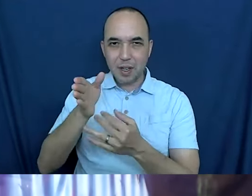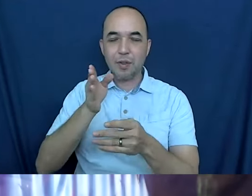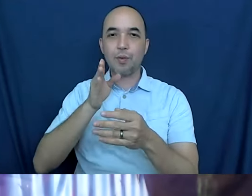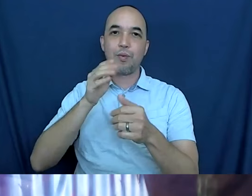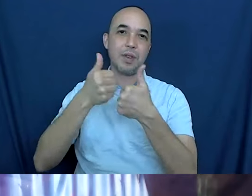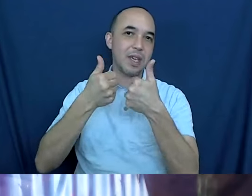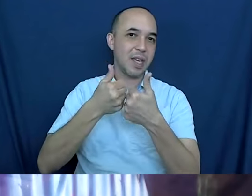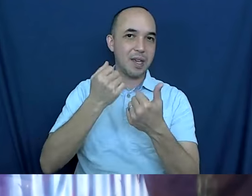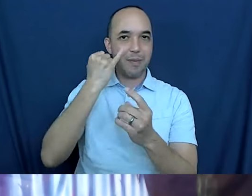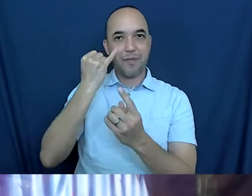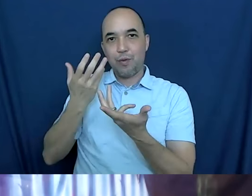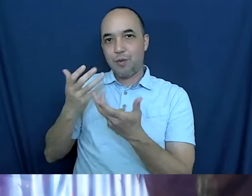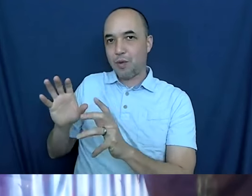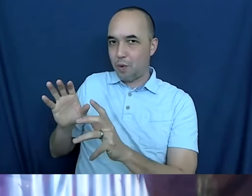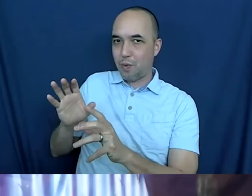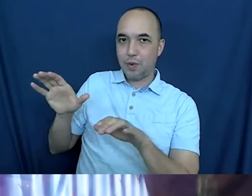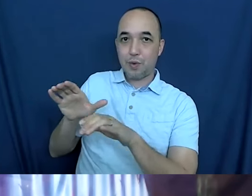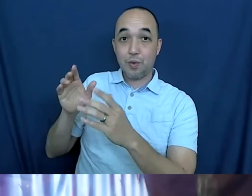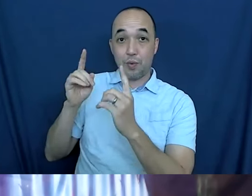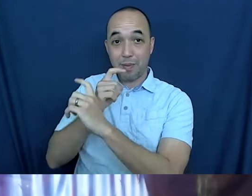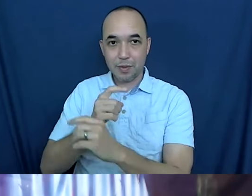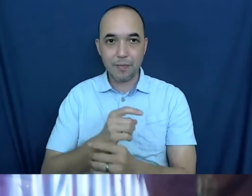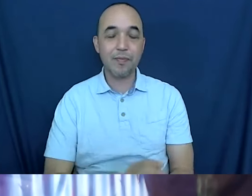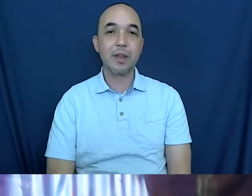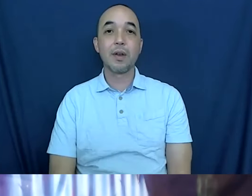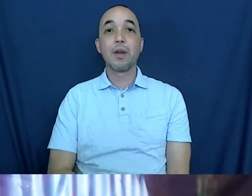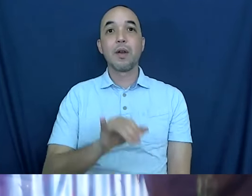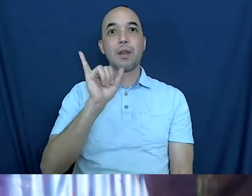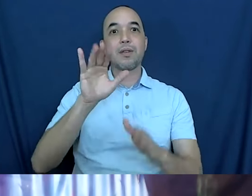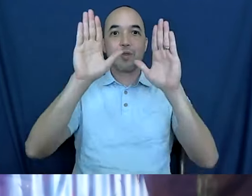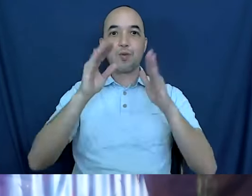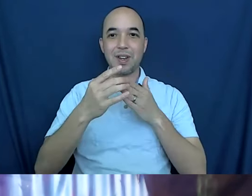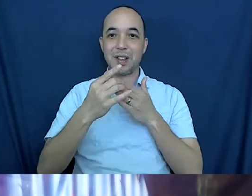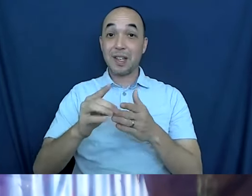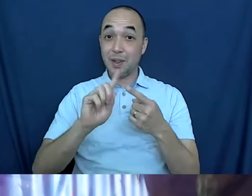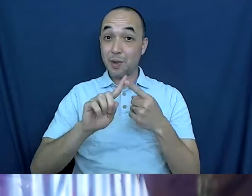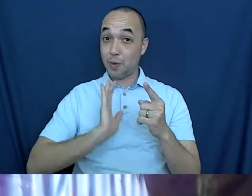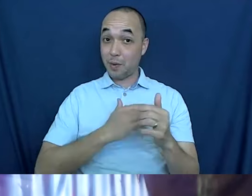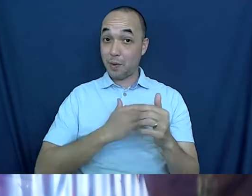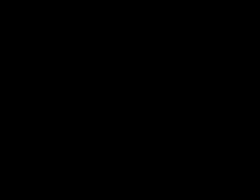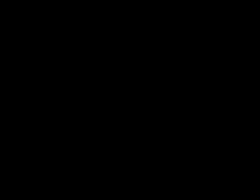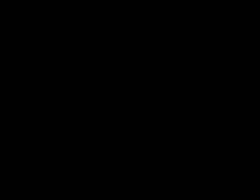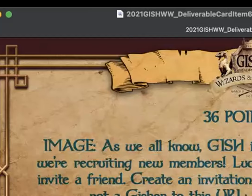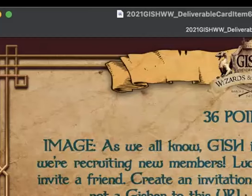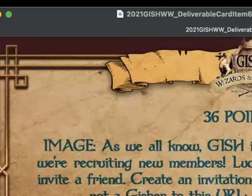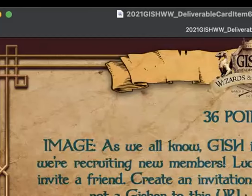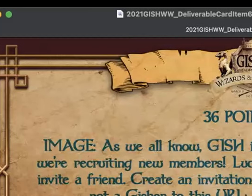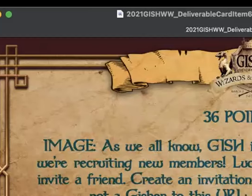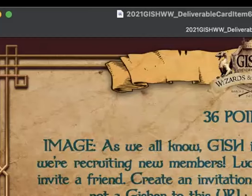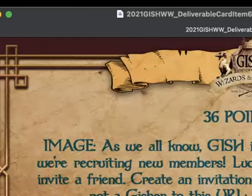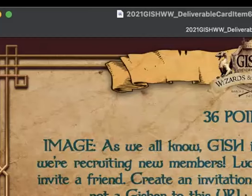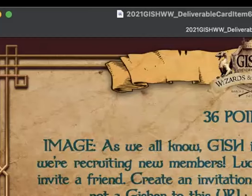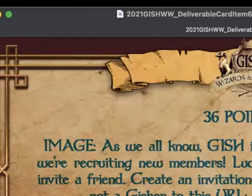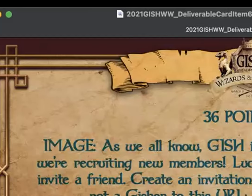try. Well, that's a perfect lead into our challenge for the GISH hunt list here. I'm gonna just share that right now. Just